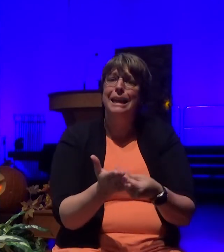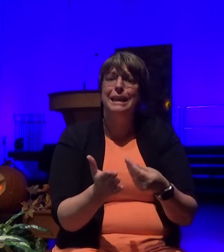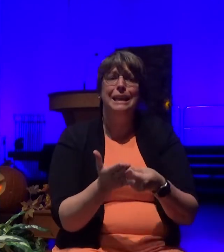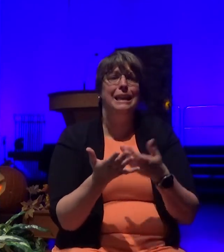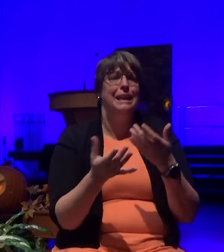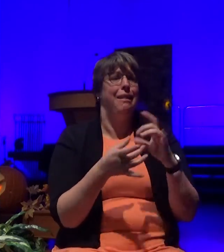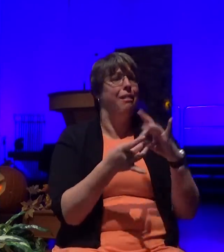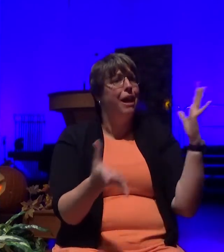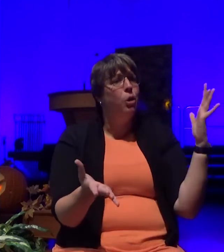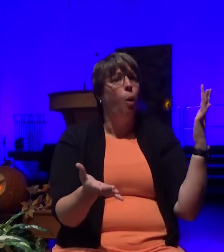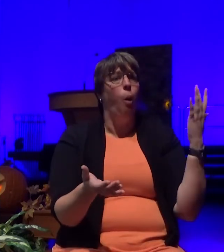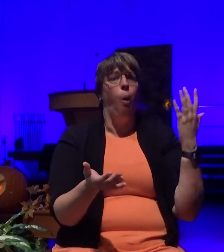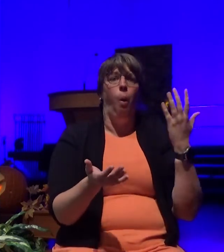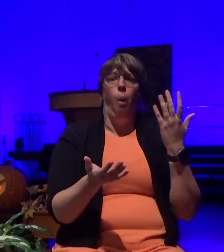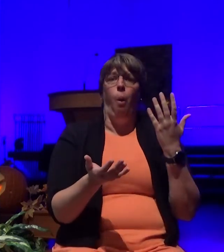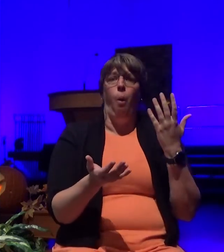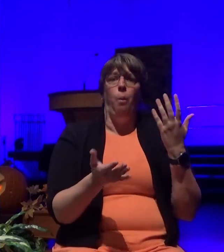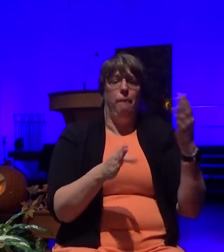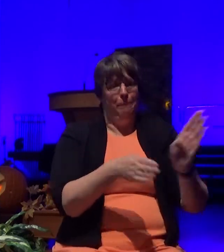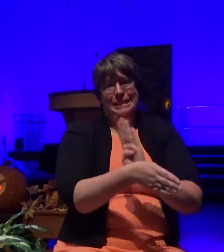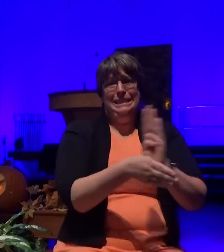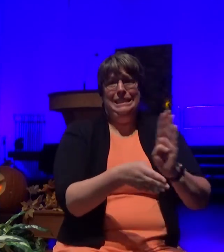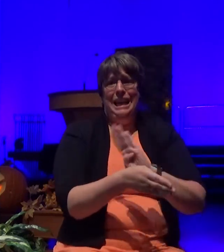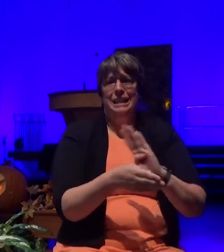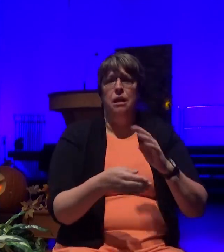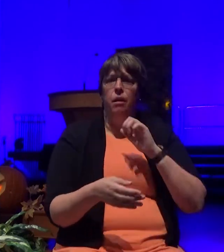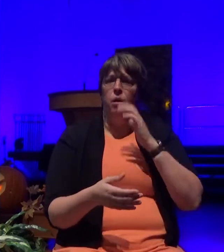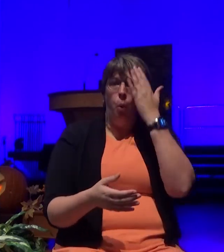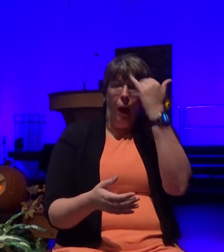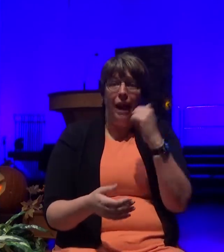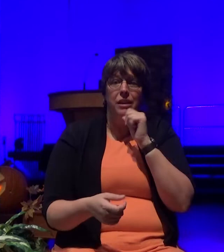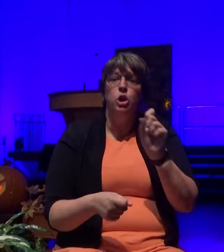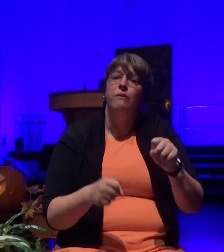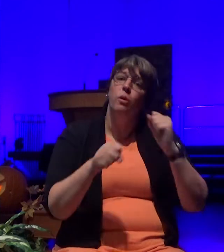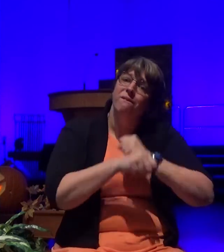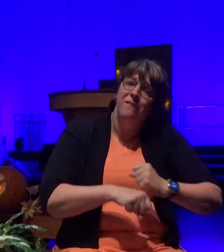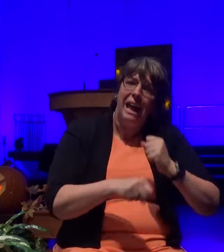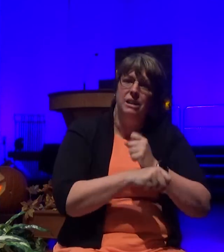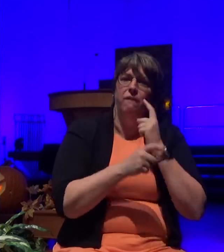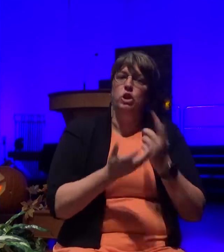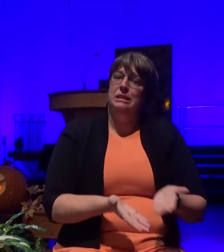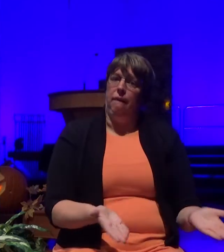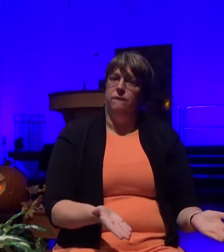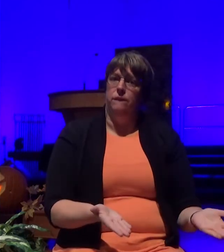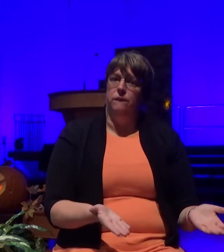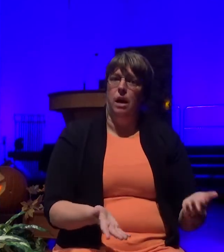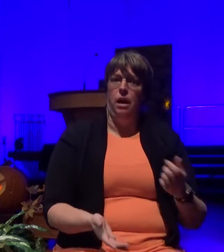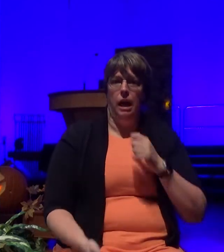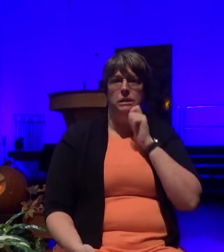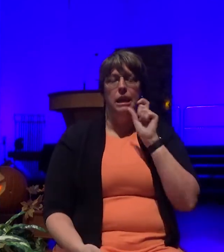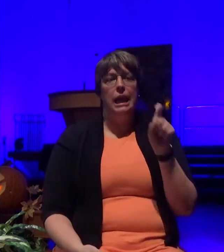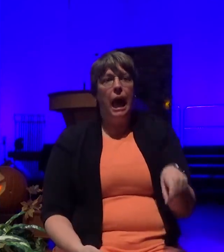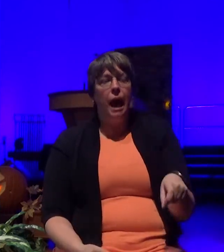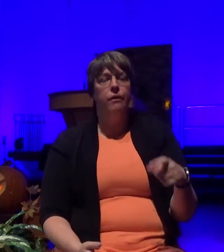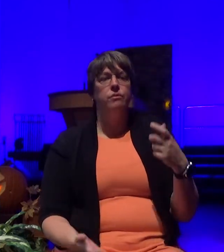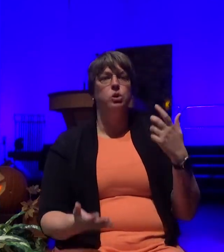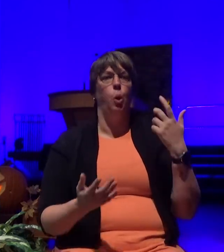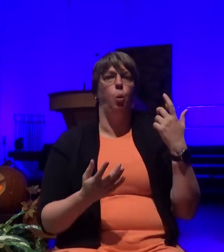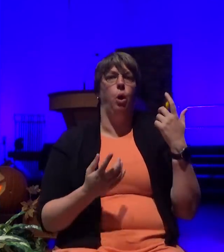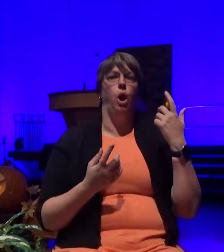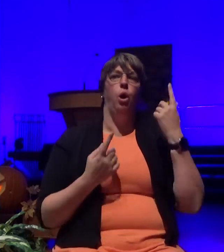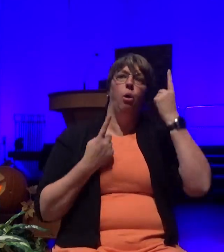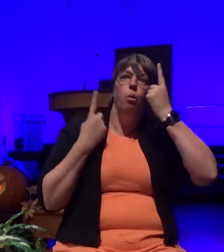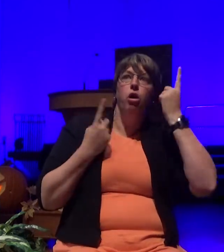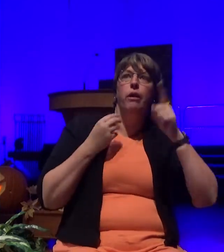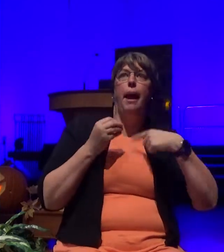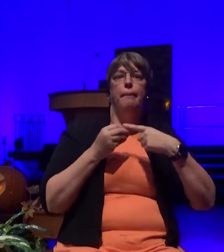no longer had to fight for stuff. They no longer had to worry for their future, for their